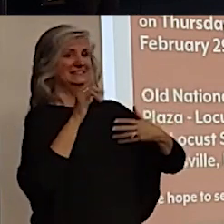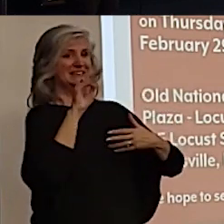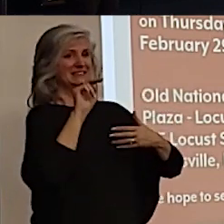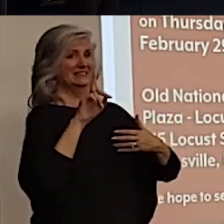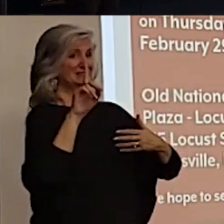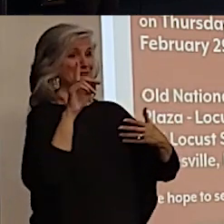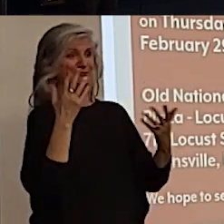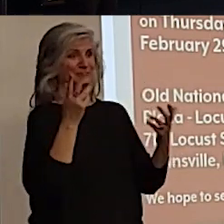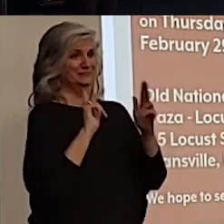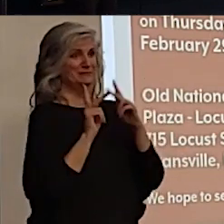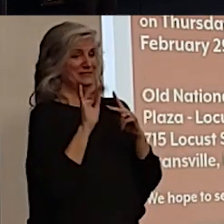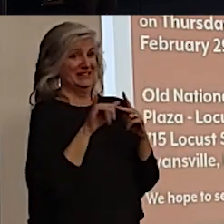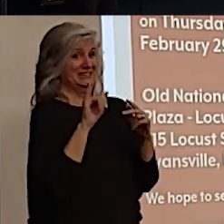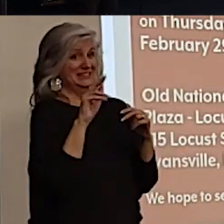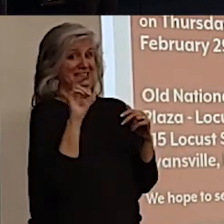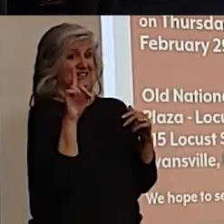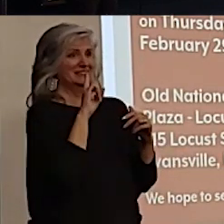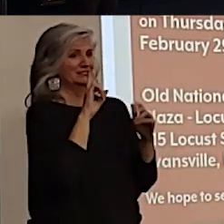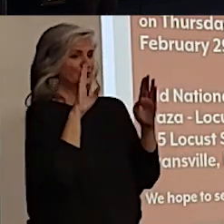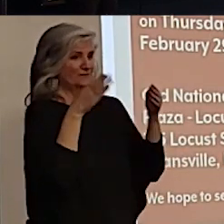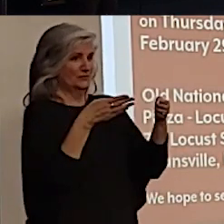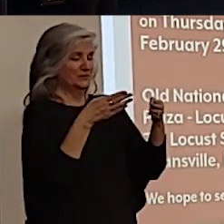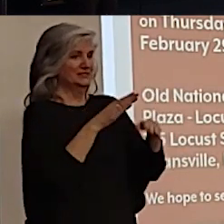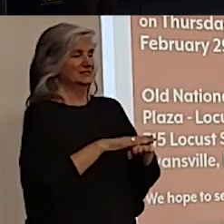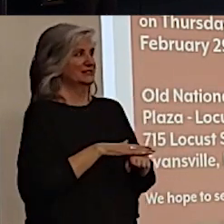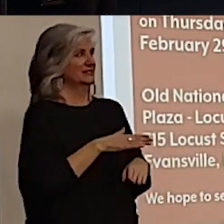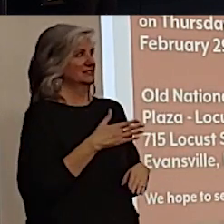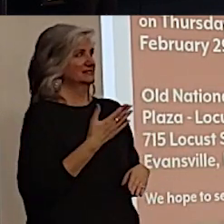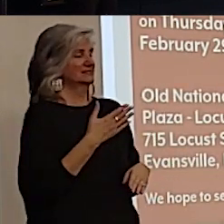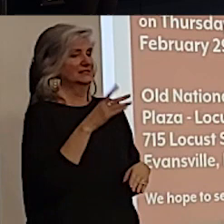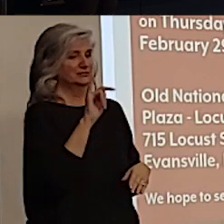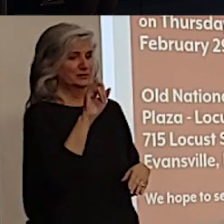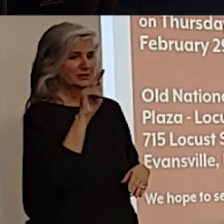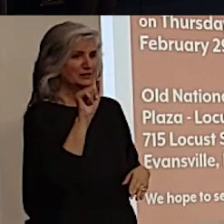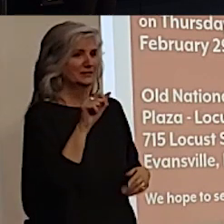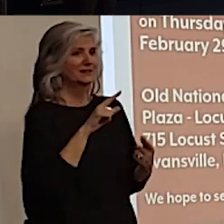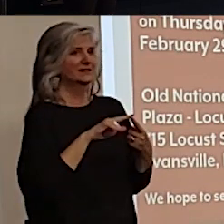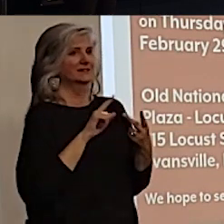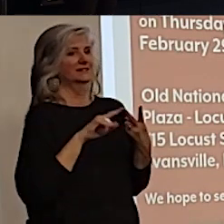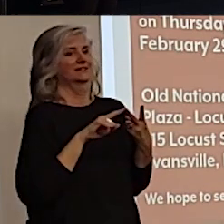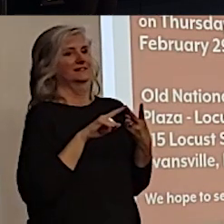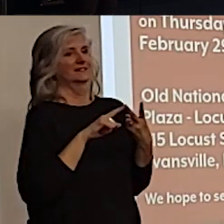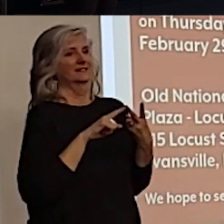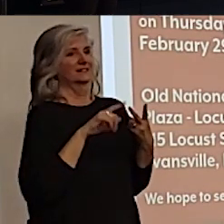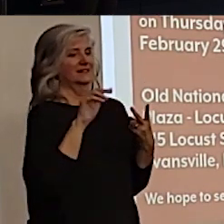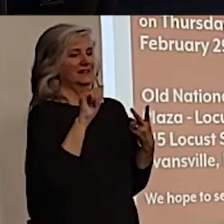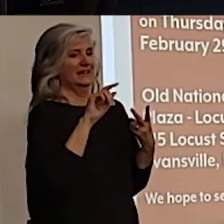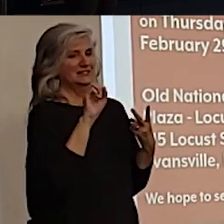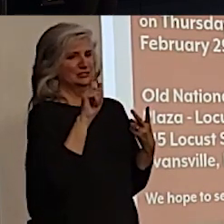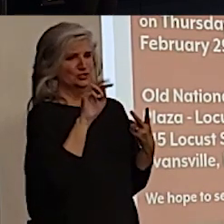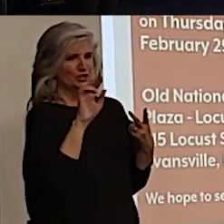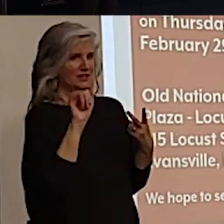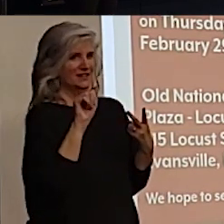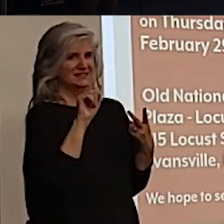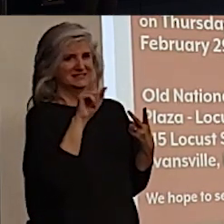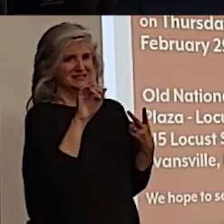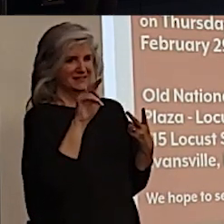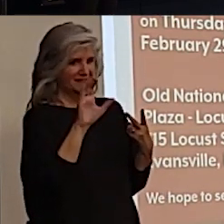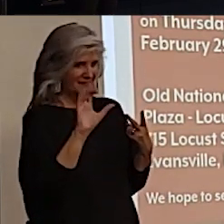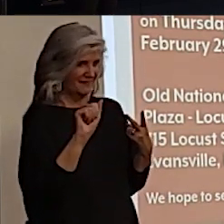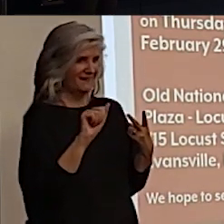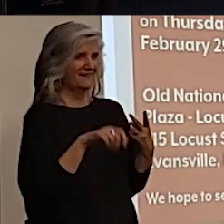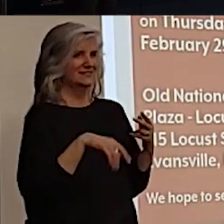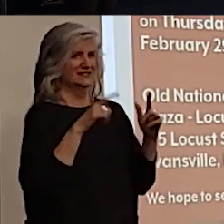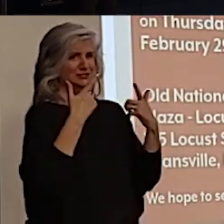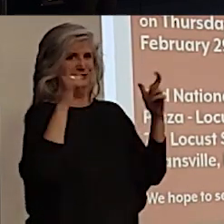people, that's just it. Indiana is so focused on Toyotas and AstraZeneca and all these other